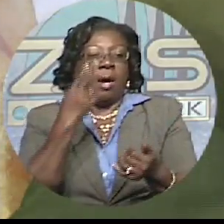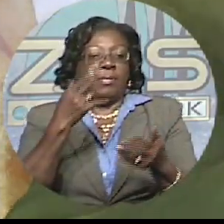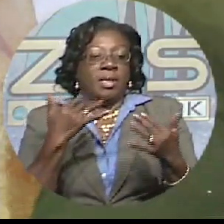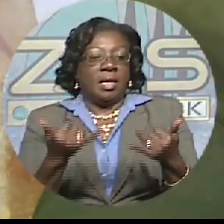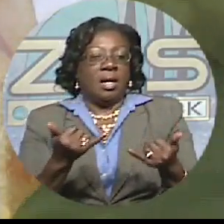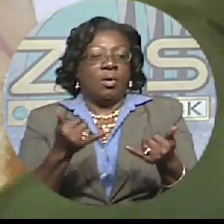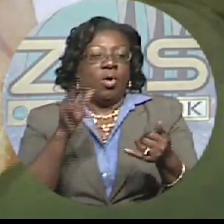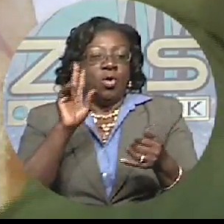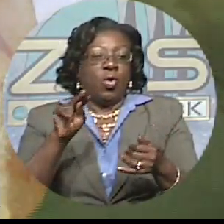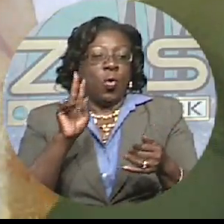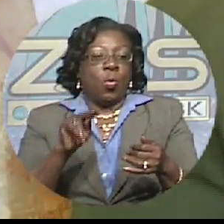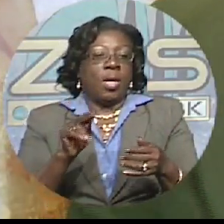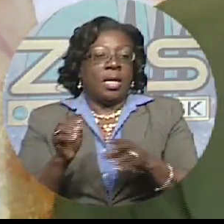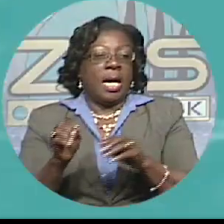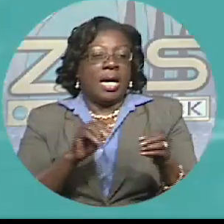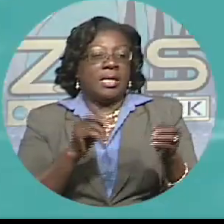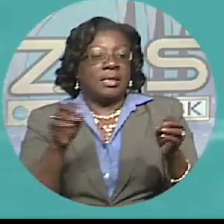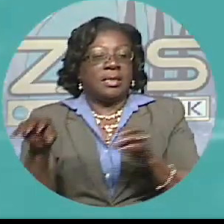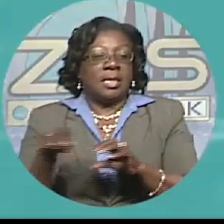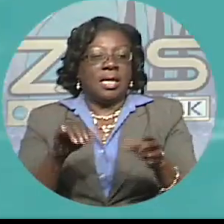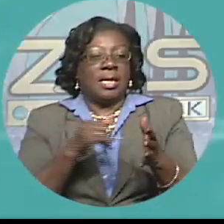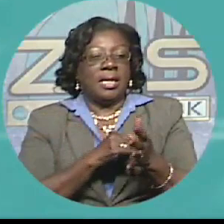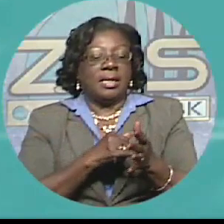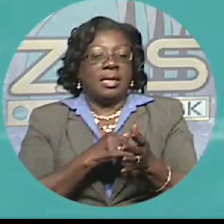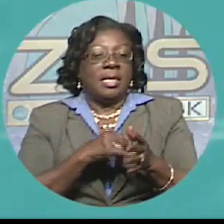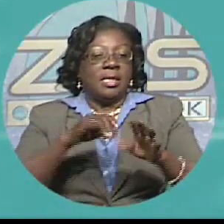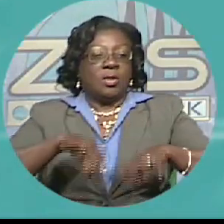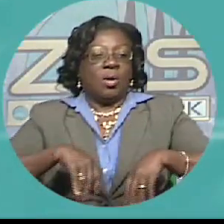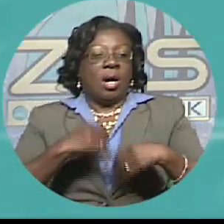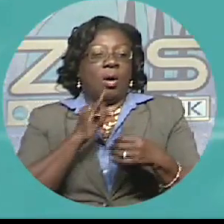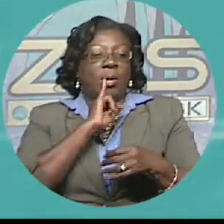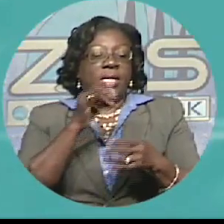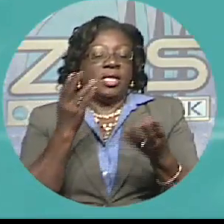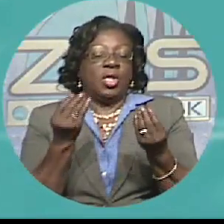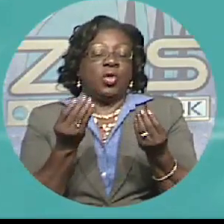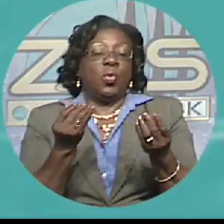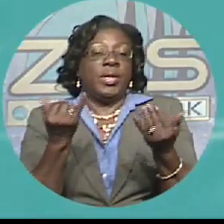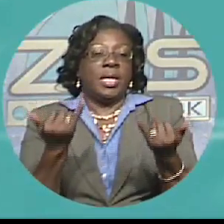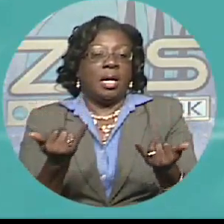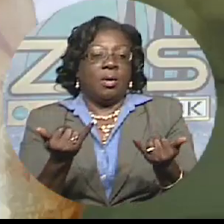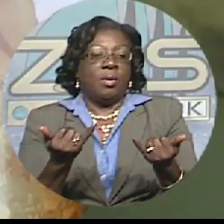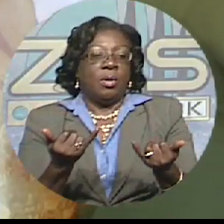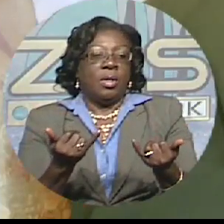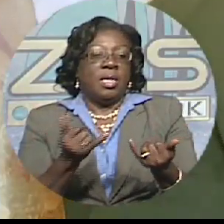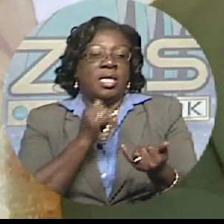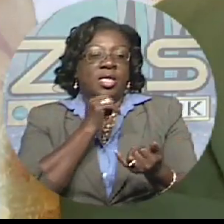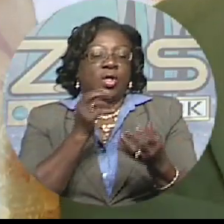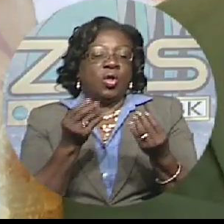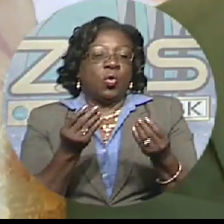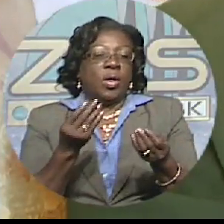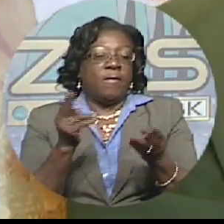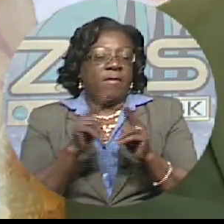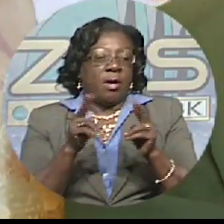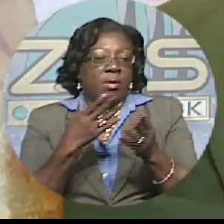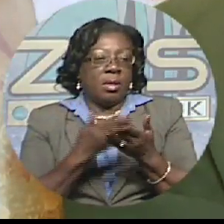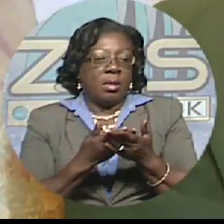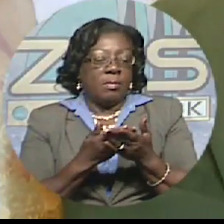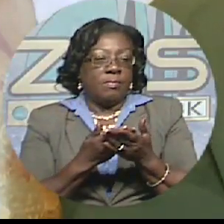now, no one has done it. So how's he doing now? He isn't doing that good. See what